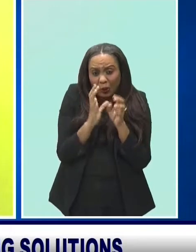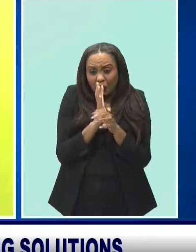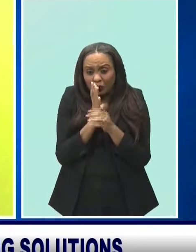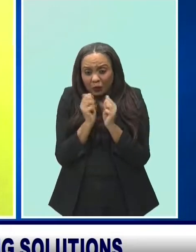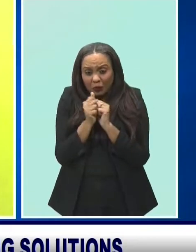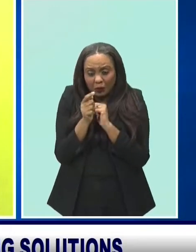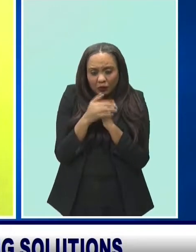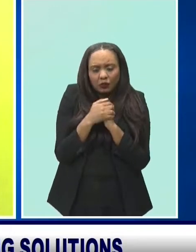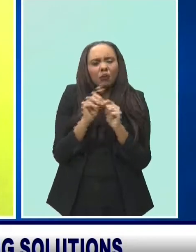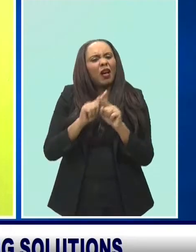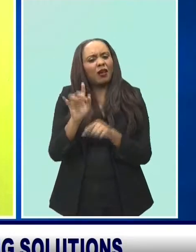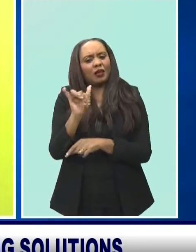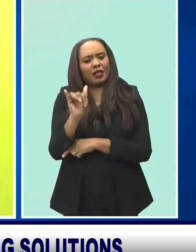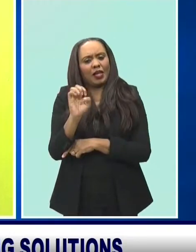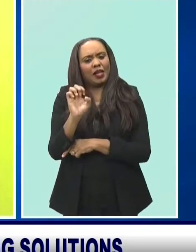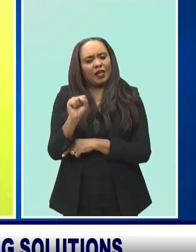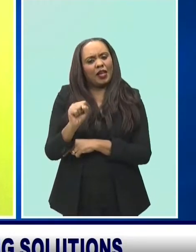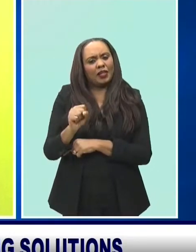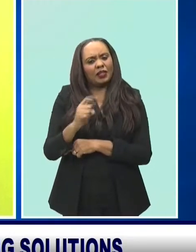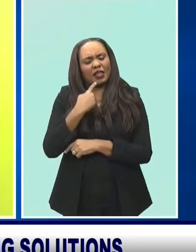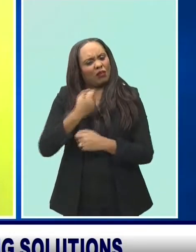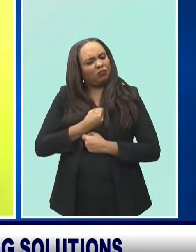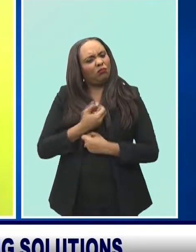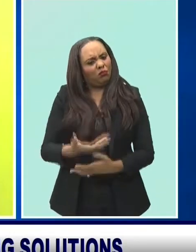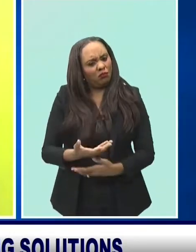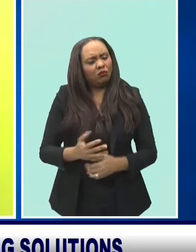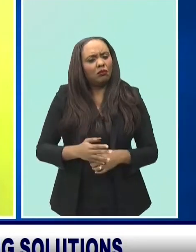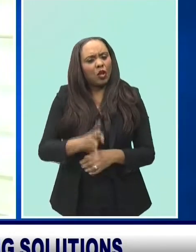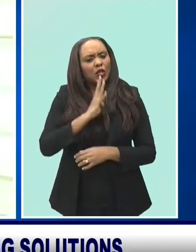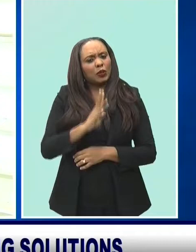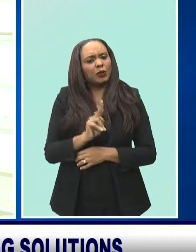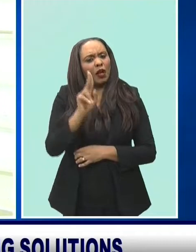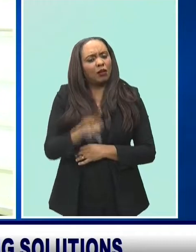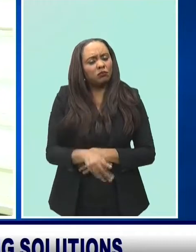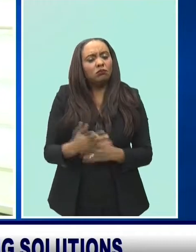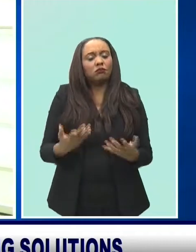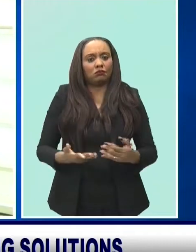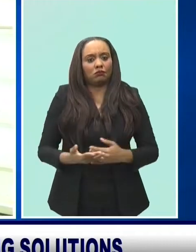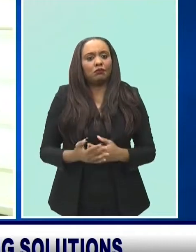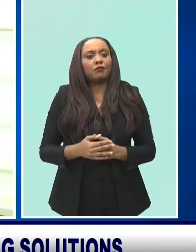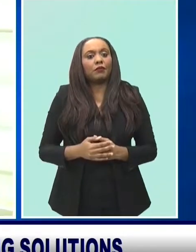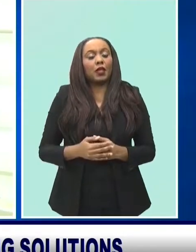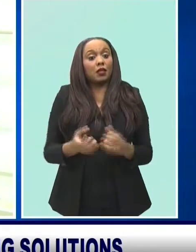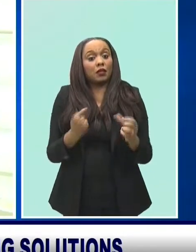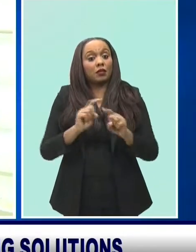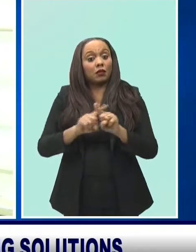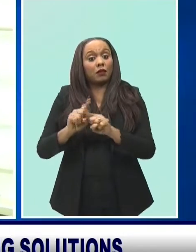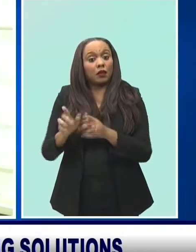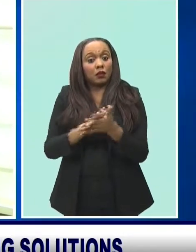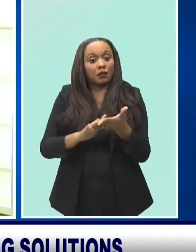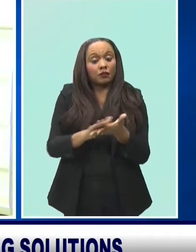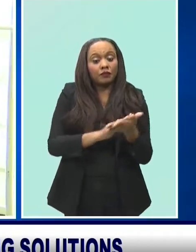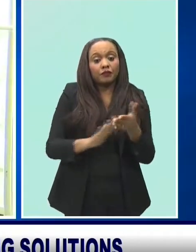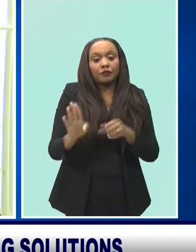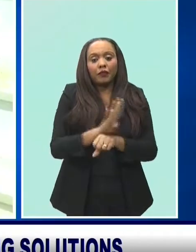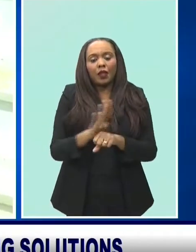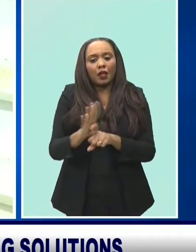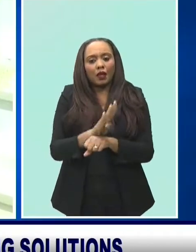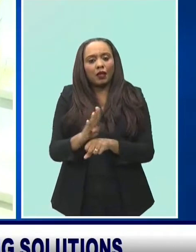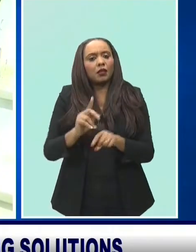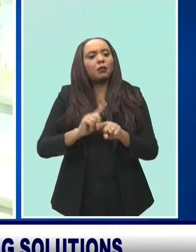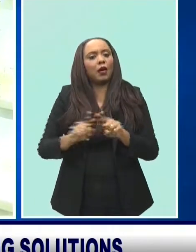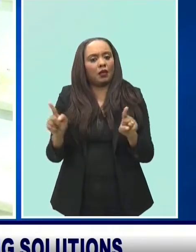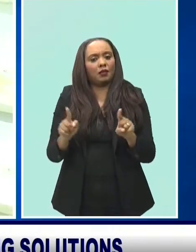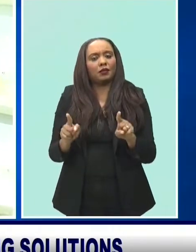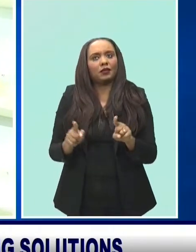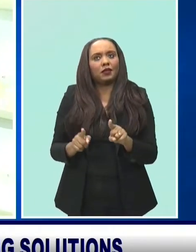prepared me for that. And now again, and I'm so thankful. Several cleaning businesses operate across the island, but Miss